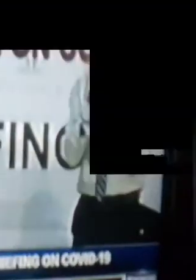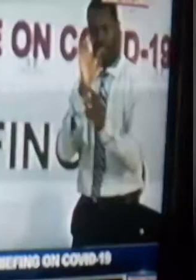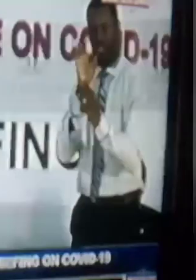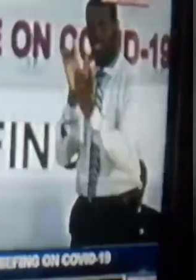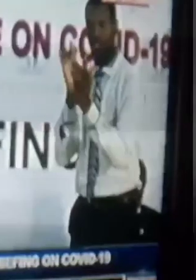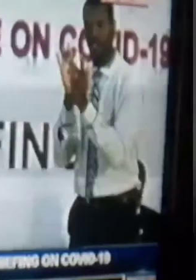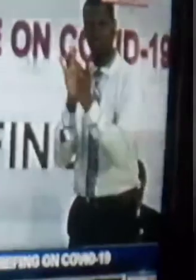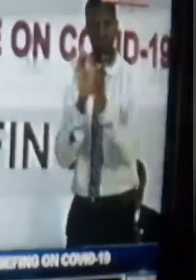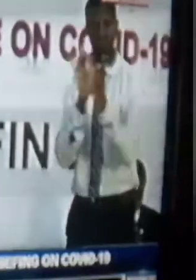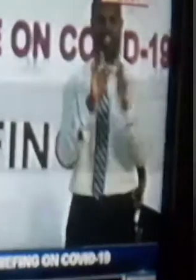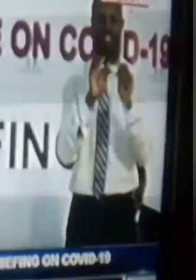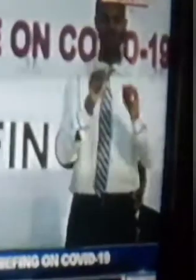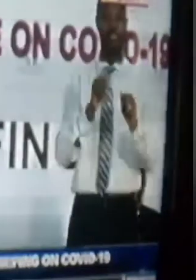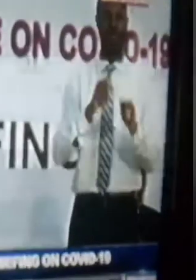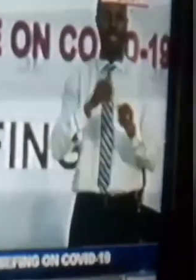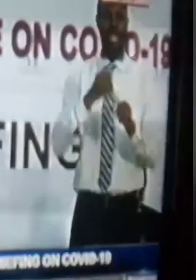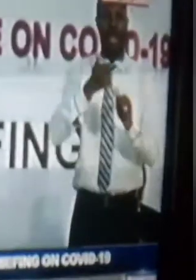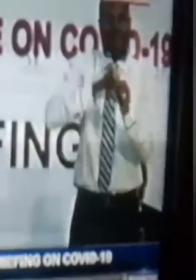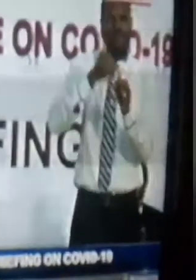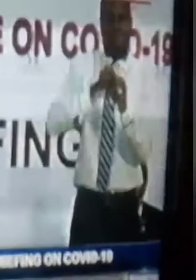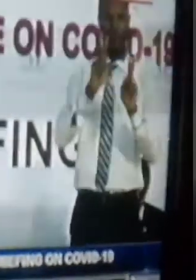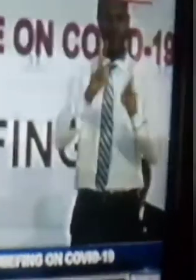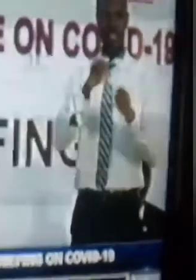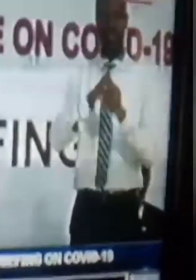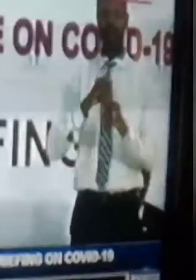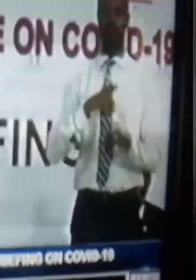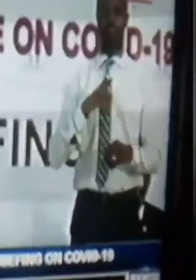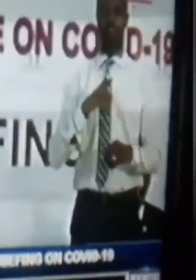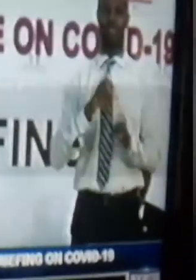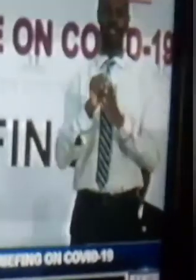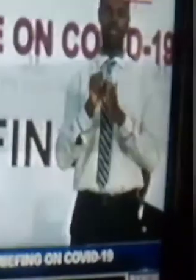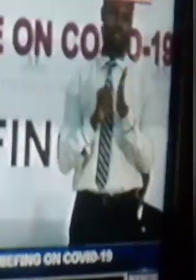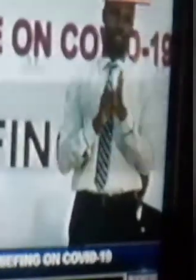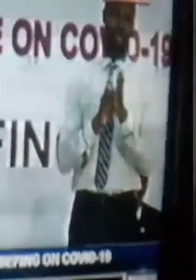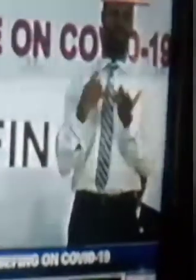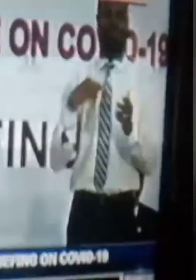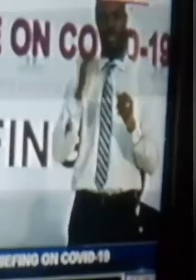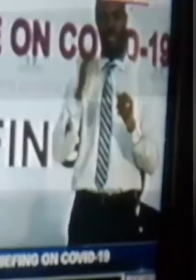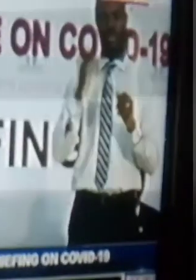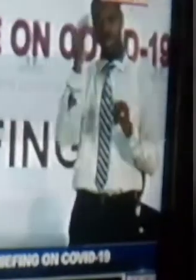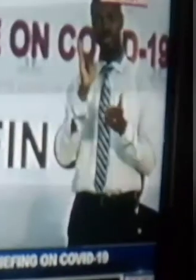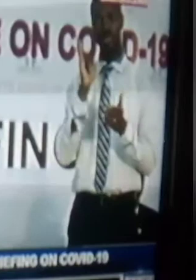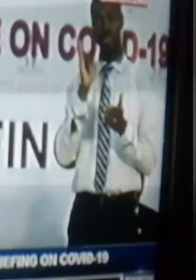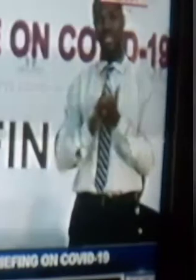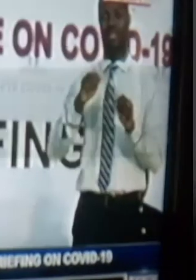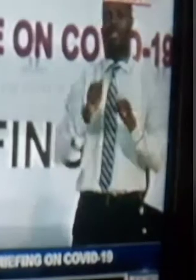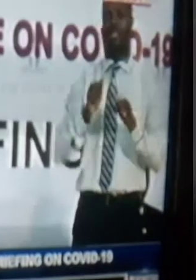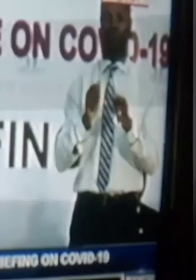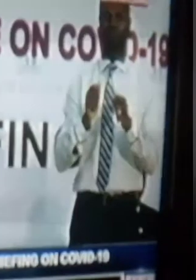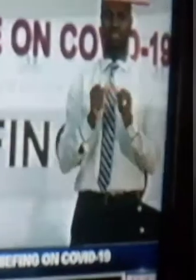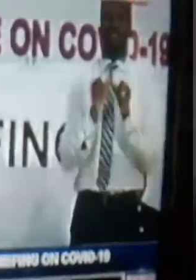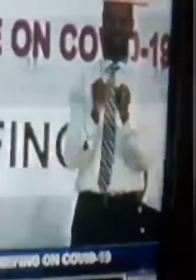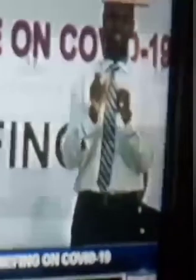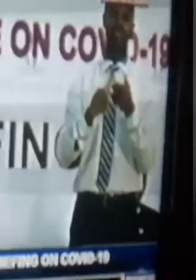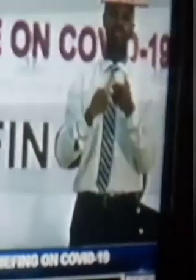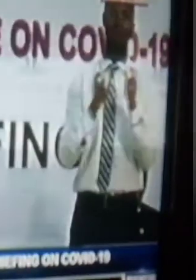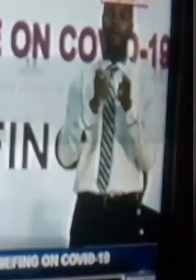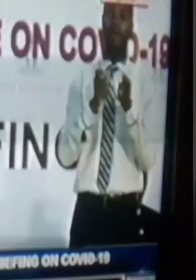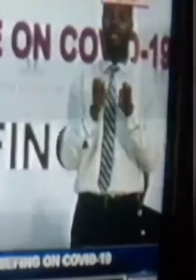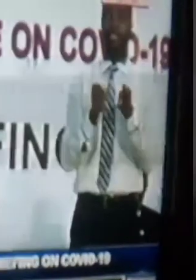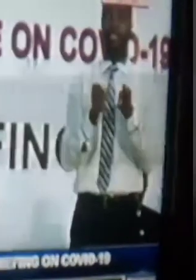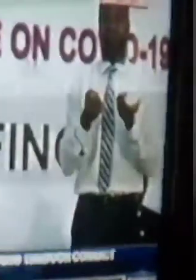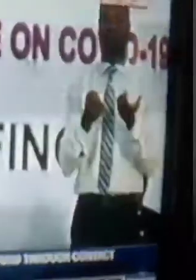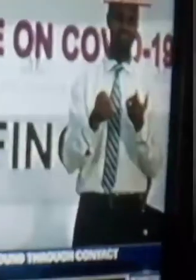Lagos State. In Abuja, it's still organized at the state level because we can still manage the number of cases here. So this is just to